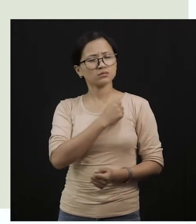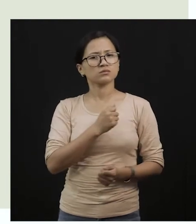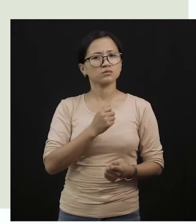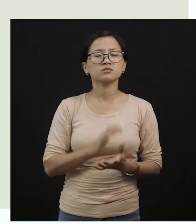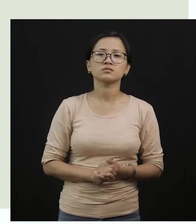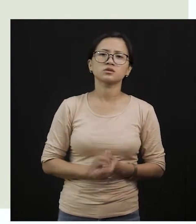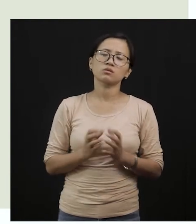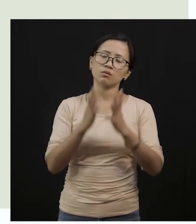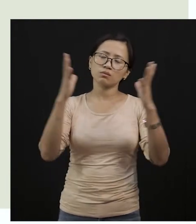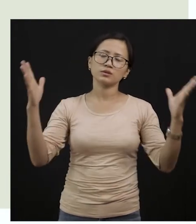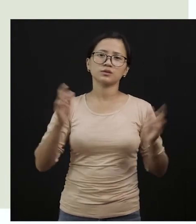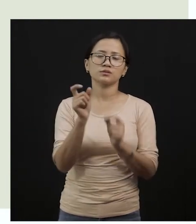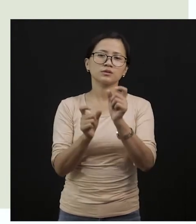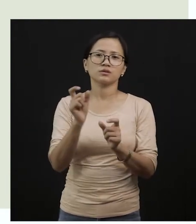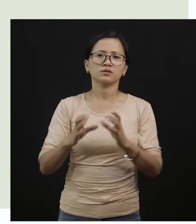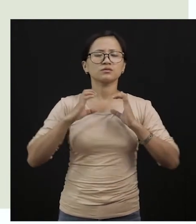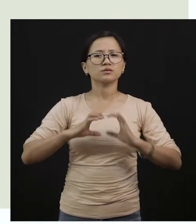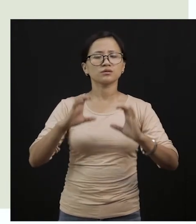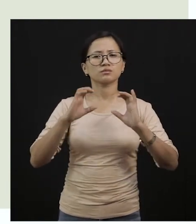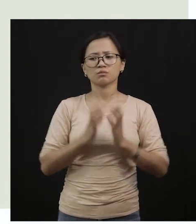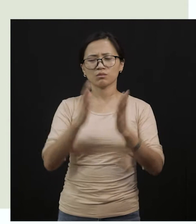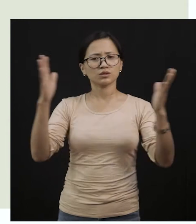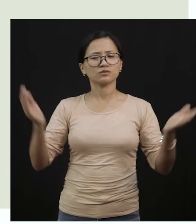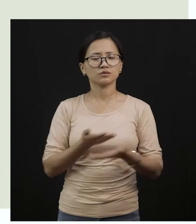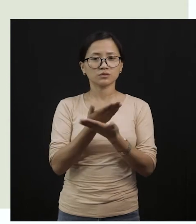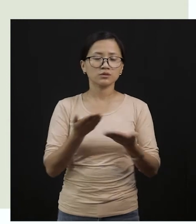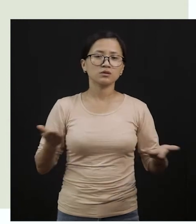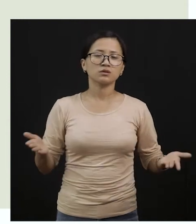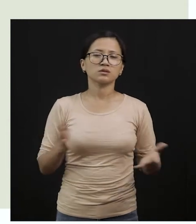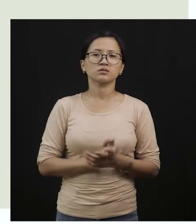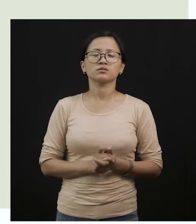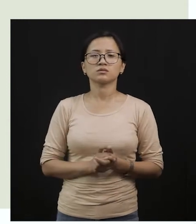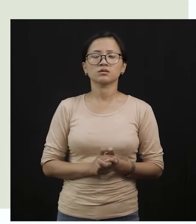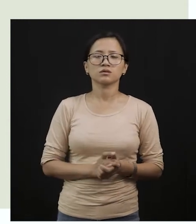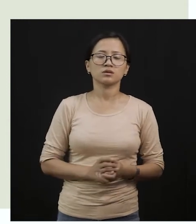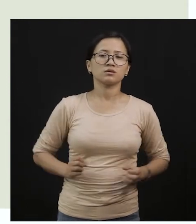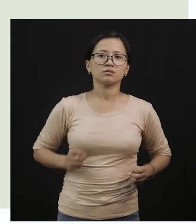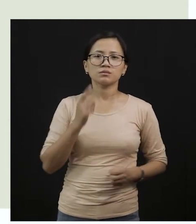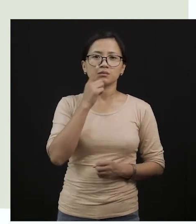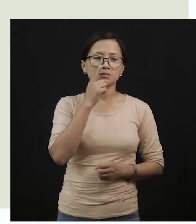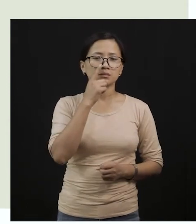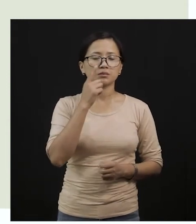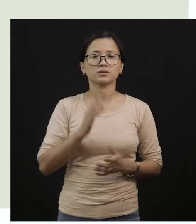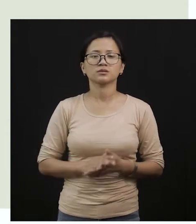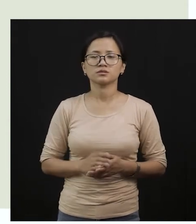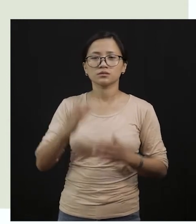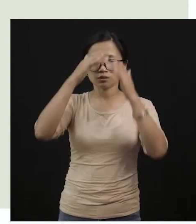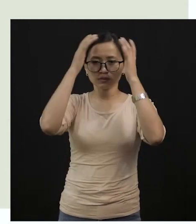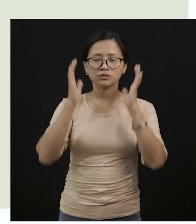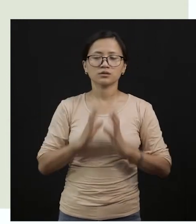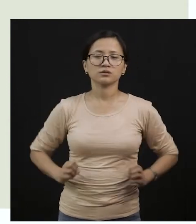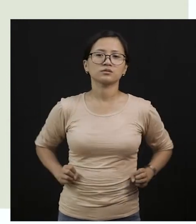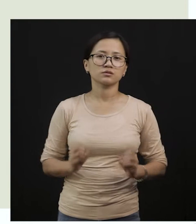So there are so many people and people don't care much for them, and that was the reason why Mother Teresa started a home called Shishu